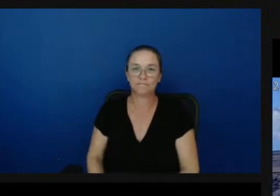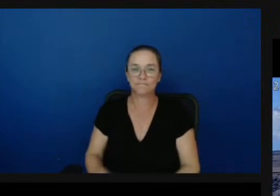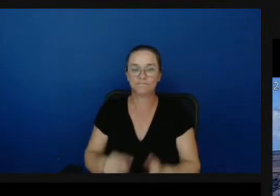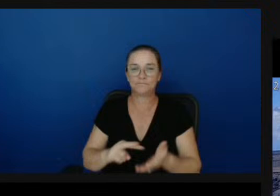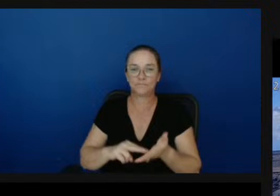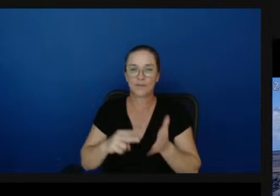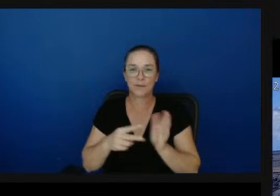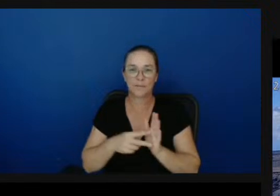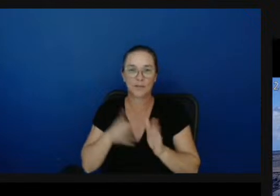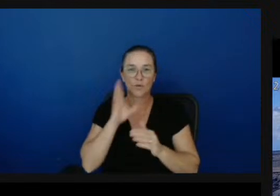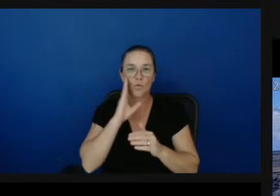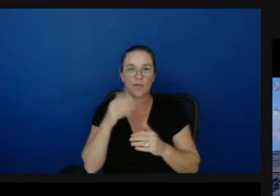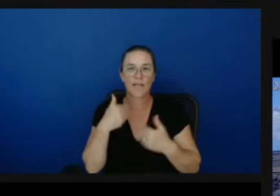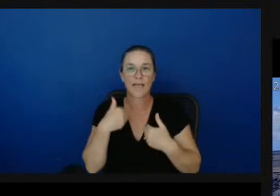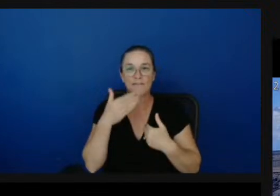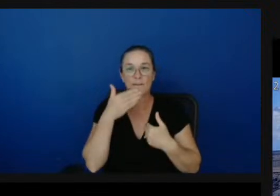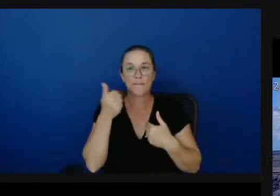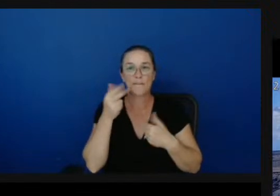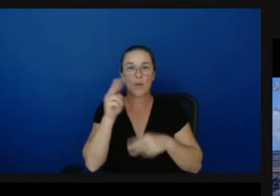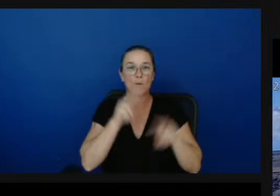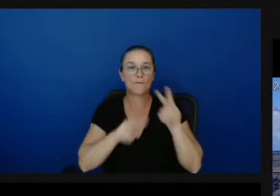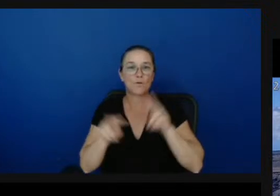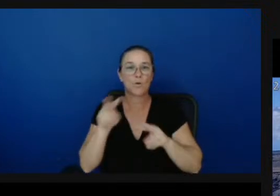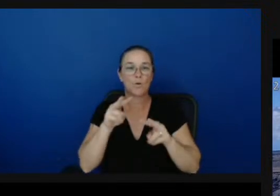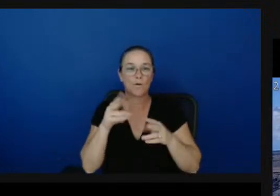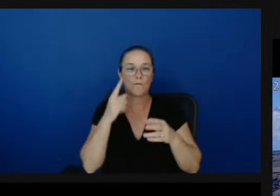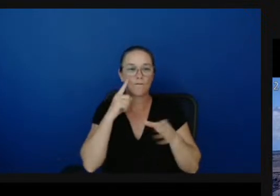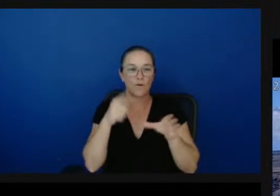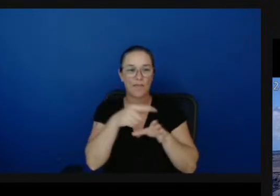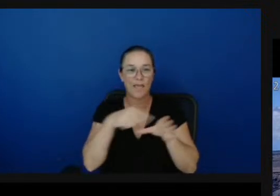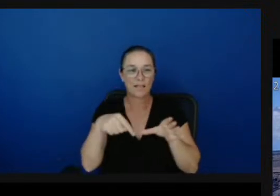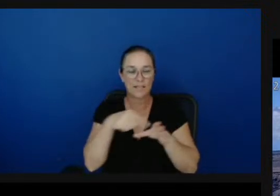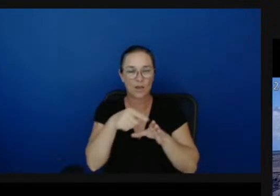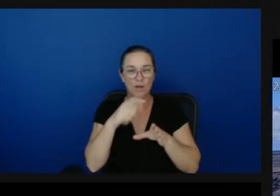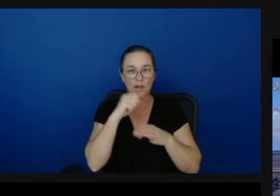much better views of the caldera, which will be unobstructed by all this